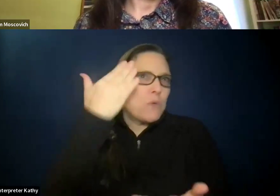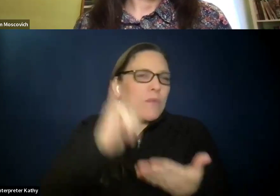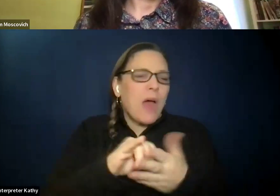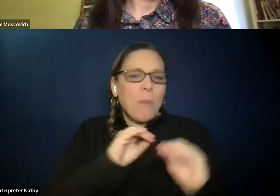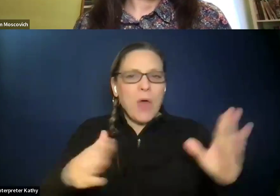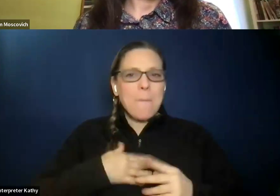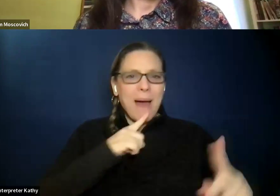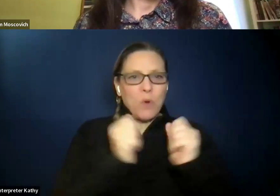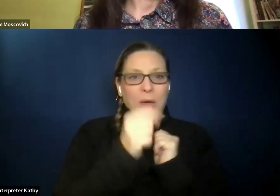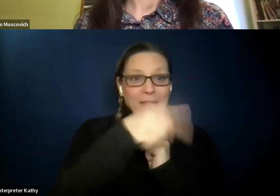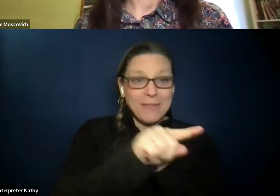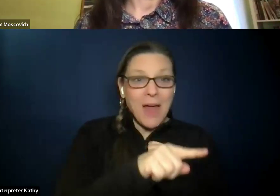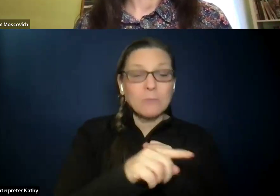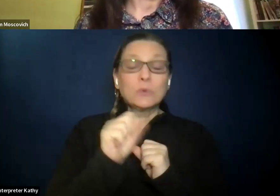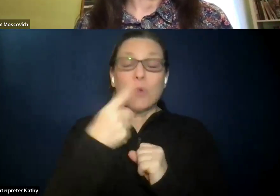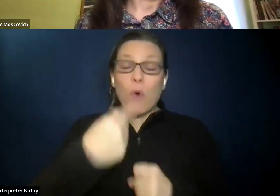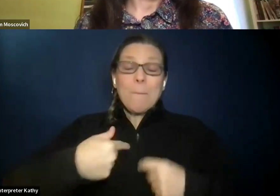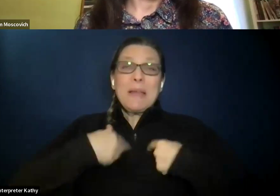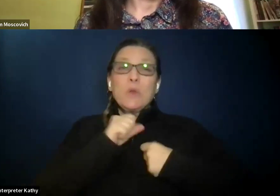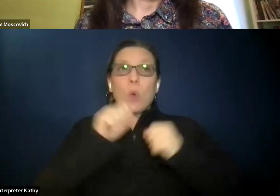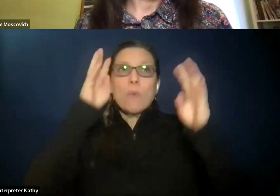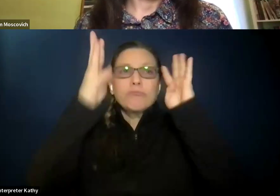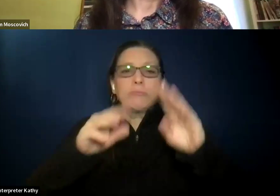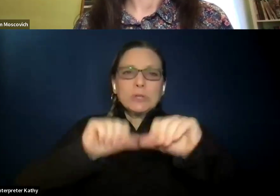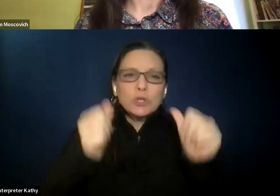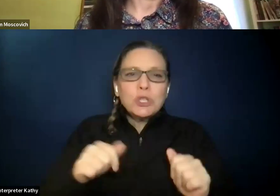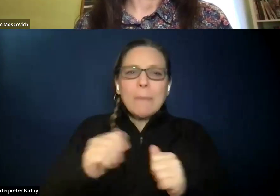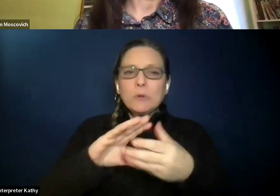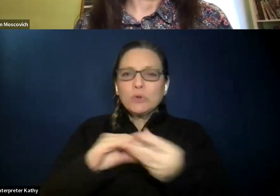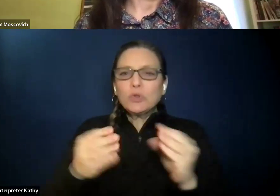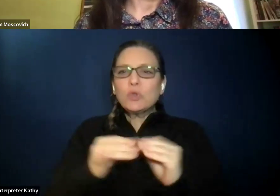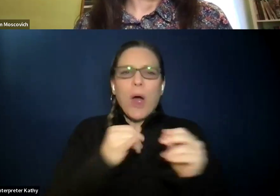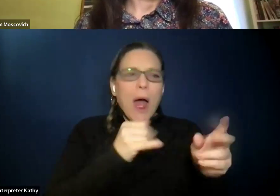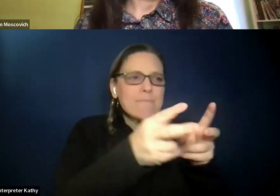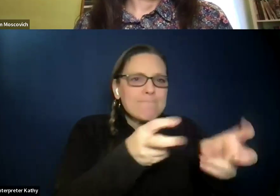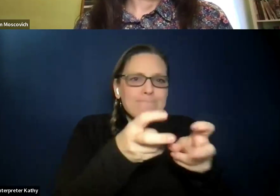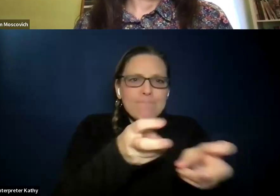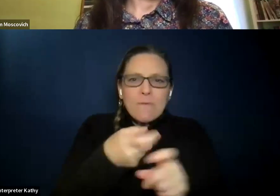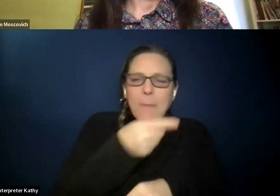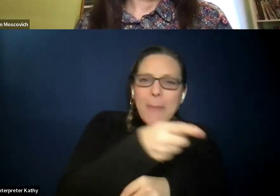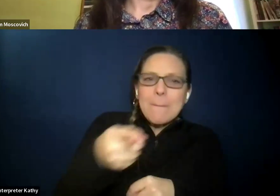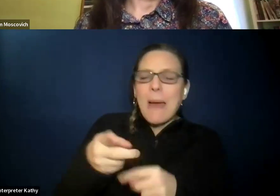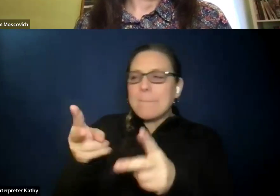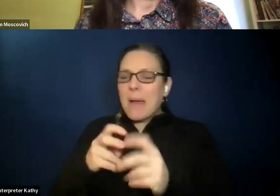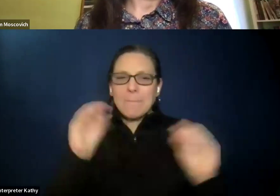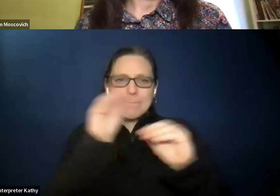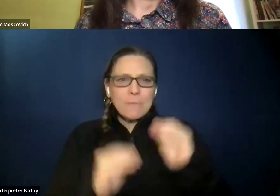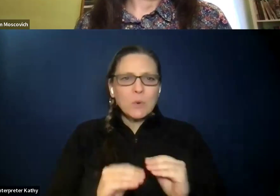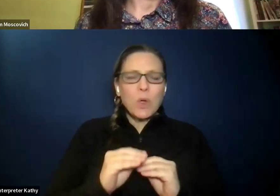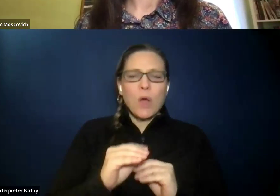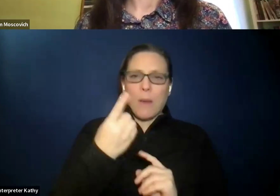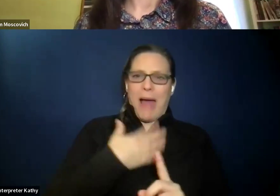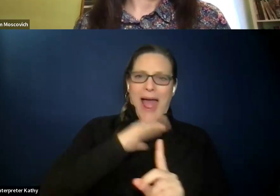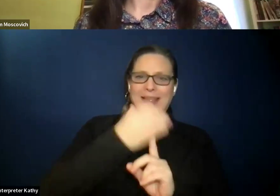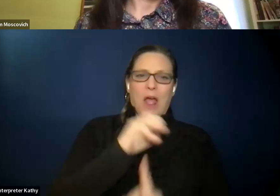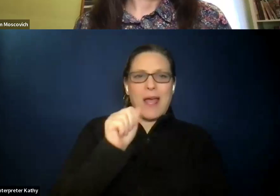of fashioning the story, that's, it was really a lot of it came from those interviews and then piecing together the character Aaliyah based on,